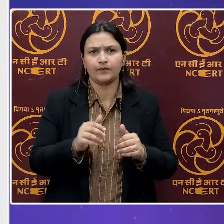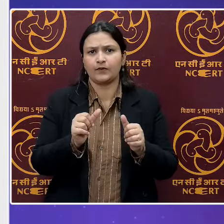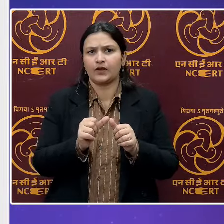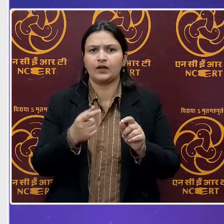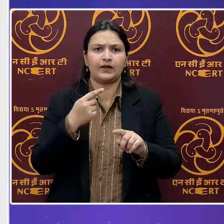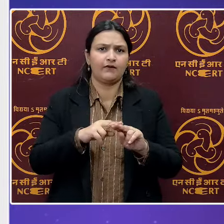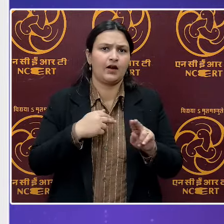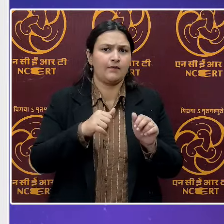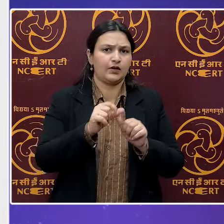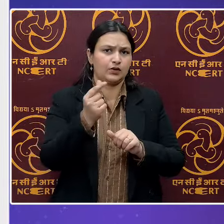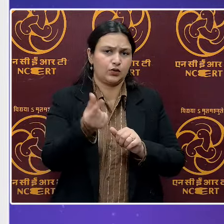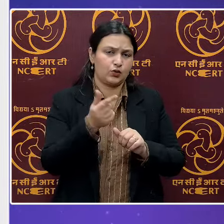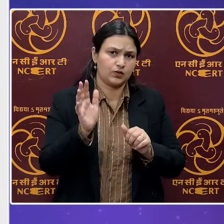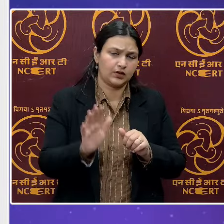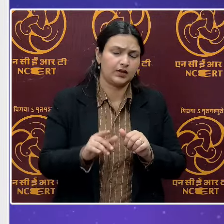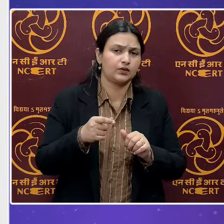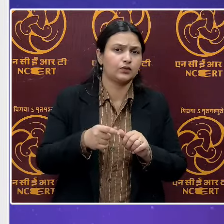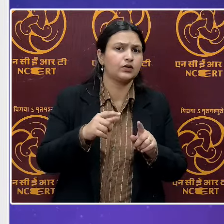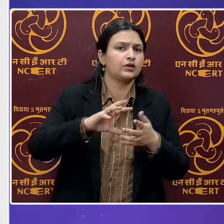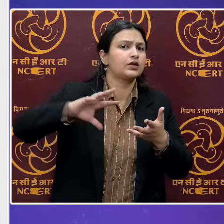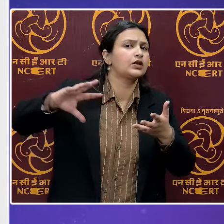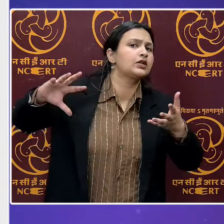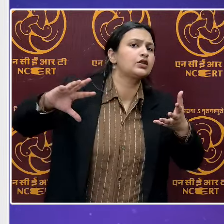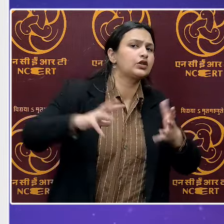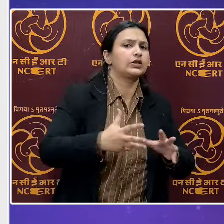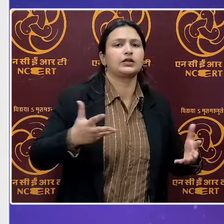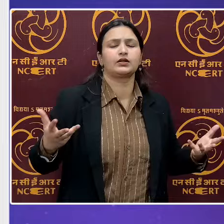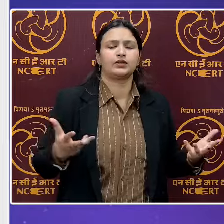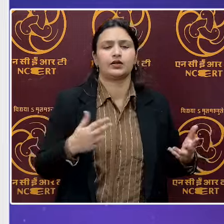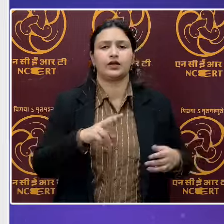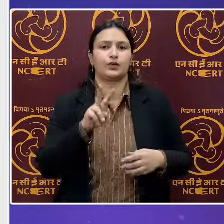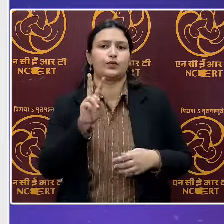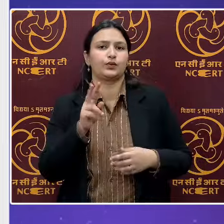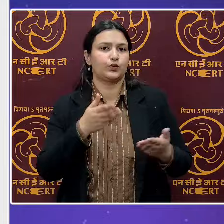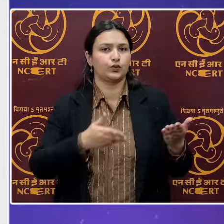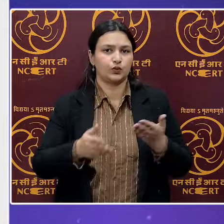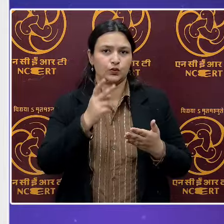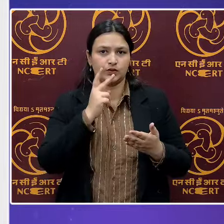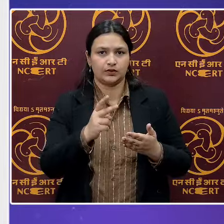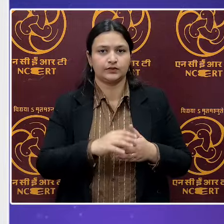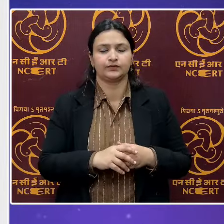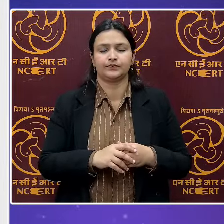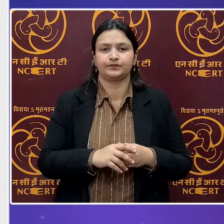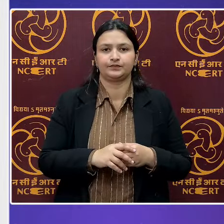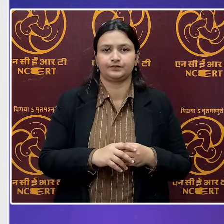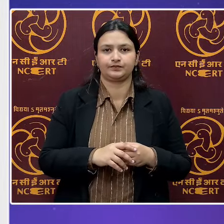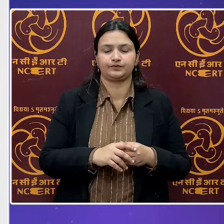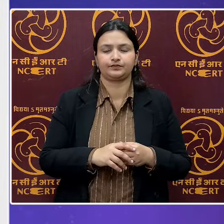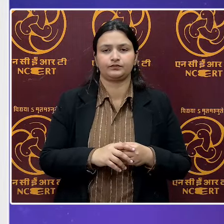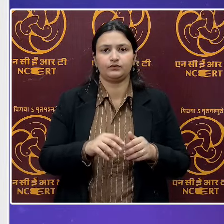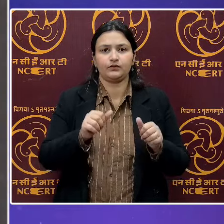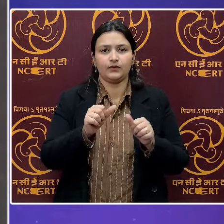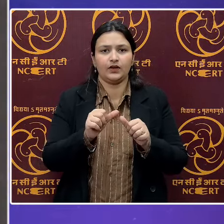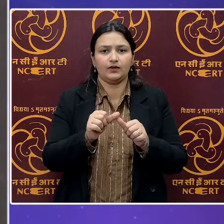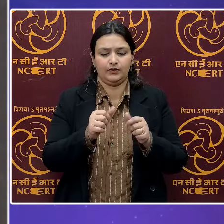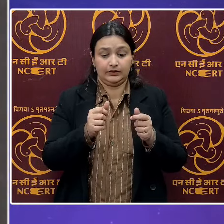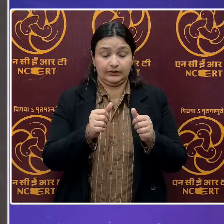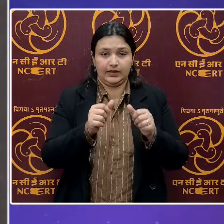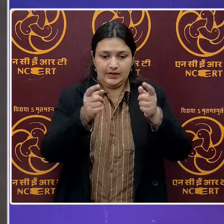become? It becomes V is equal to, see on the board here, V is equal to, you take a inside the